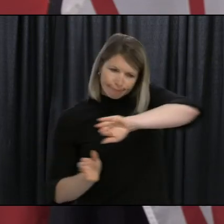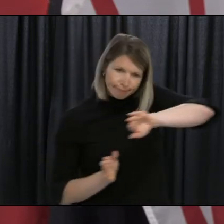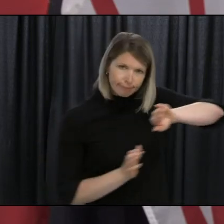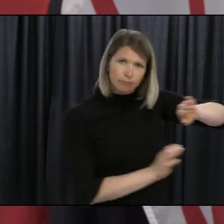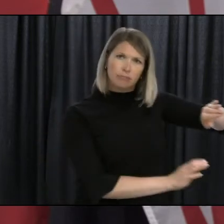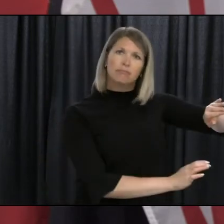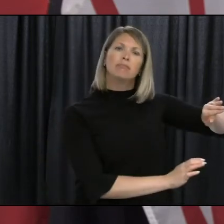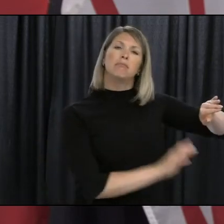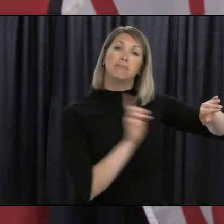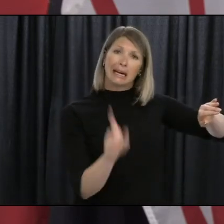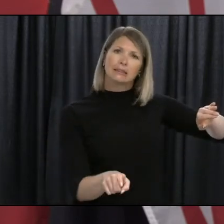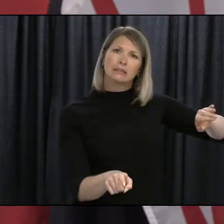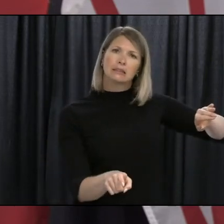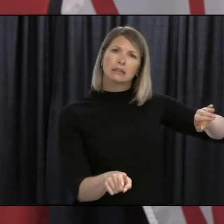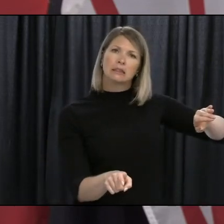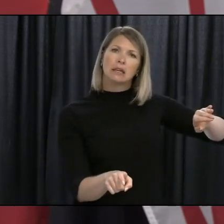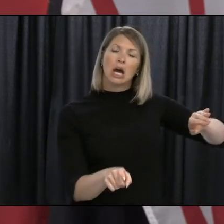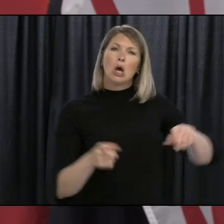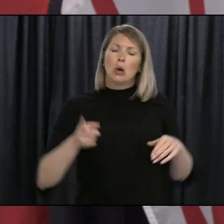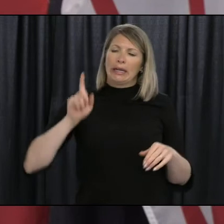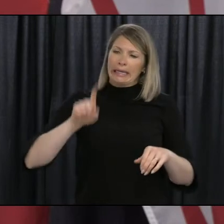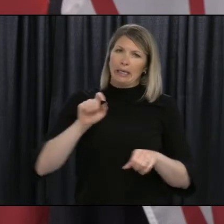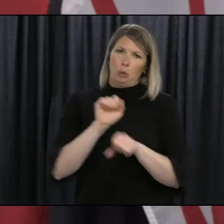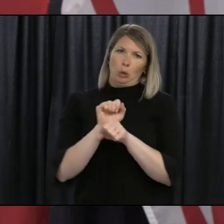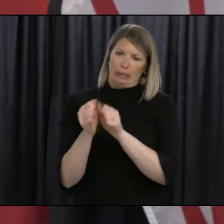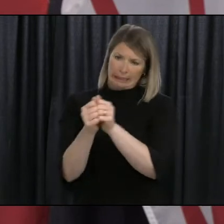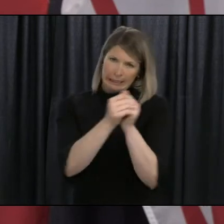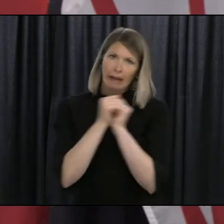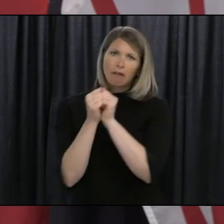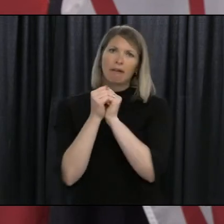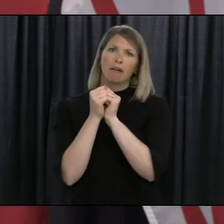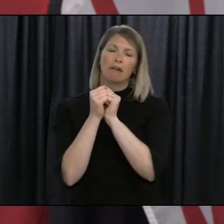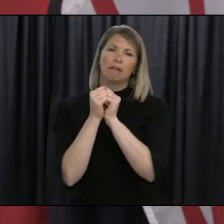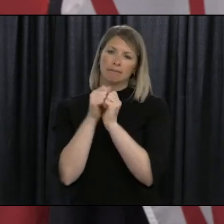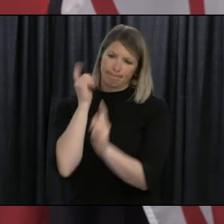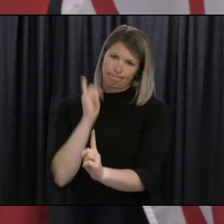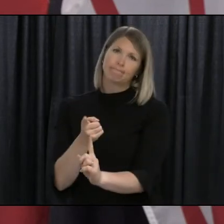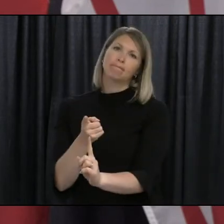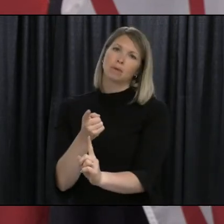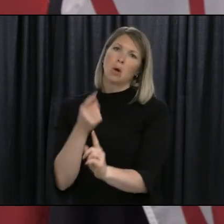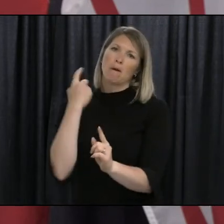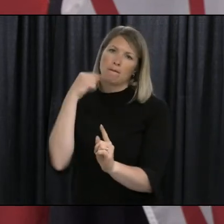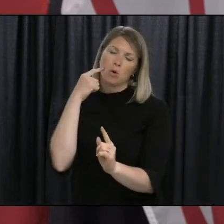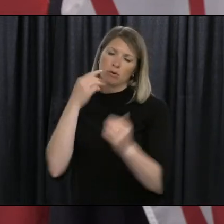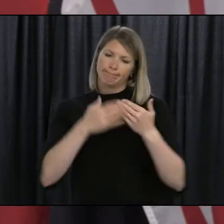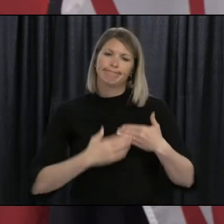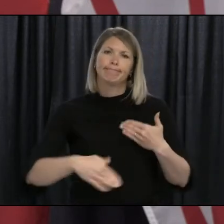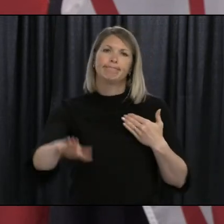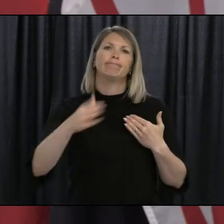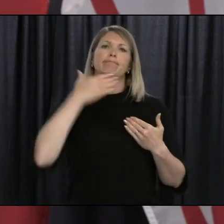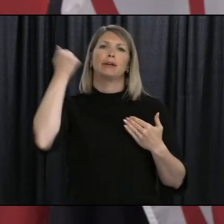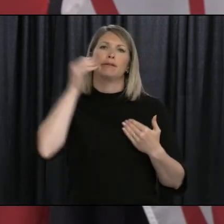we absolutely need to find ways of working together in order to deal with this.